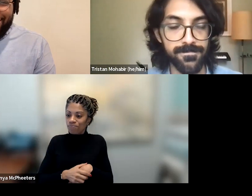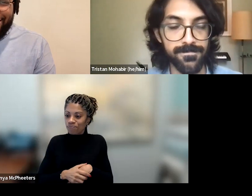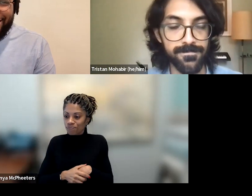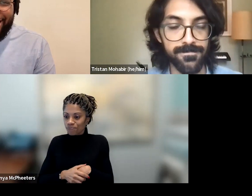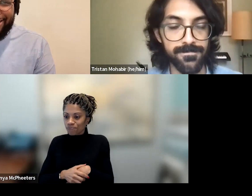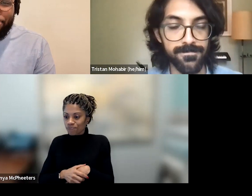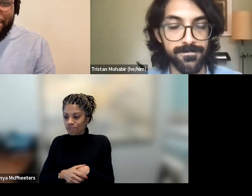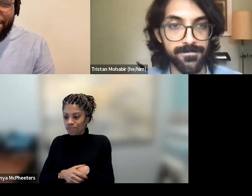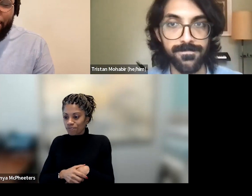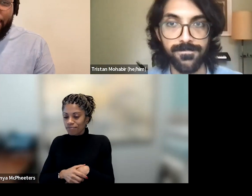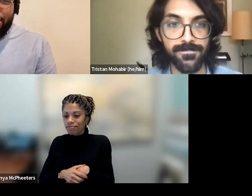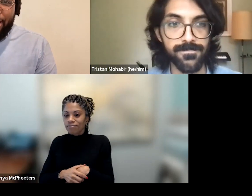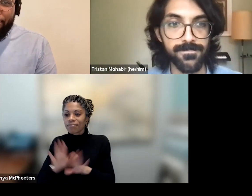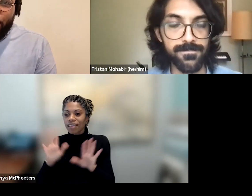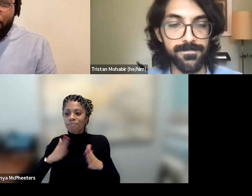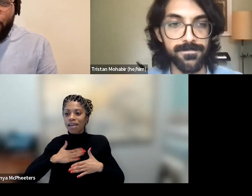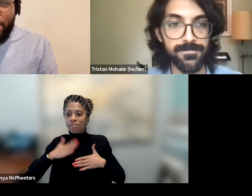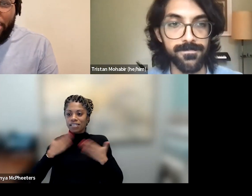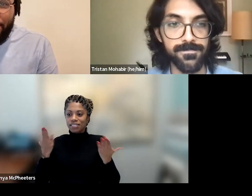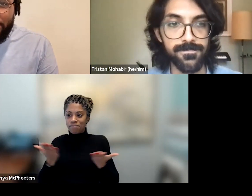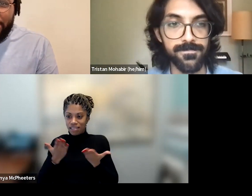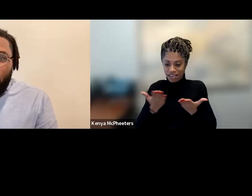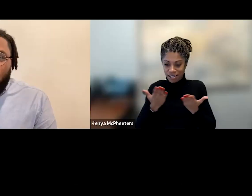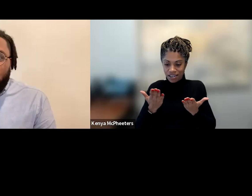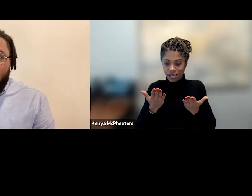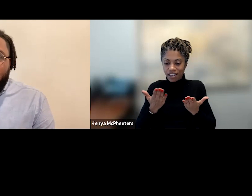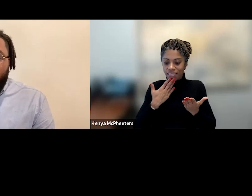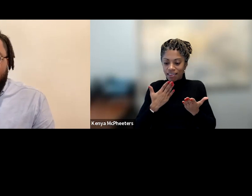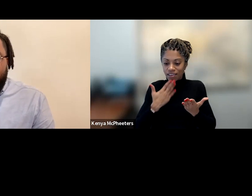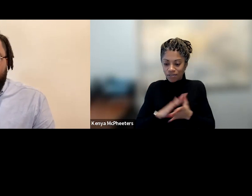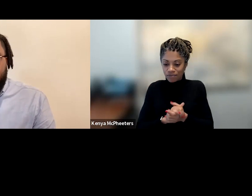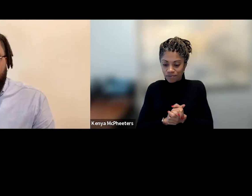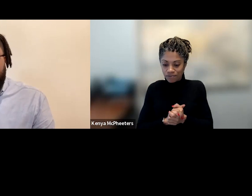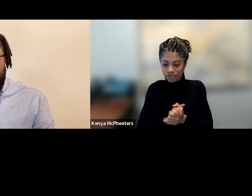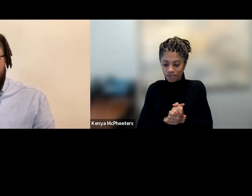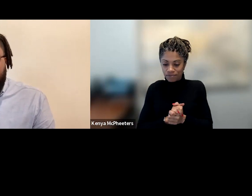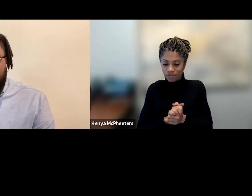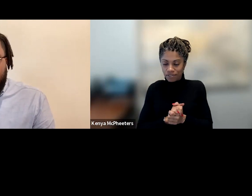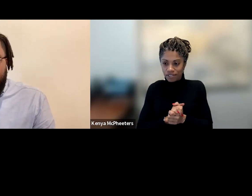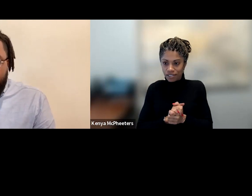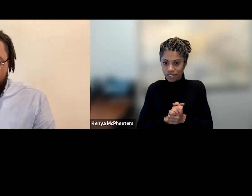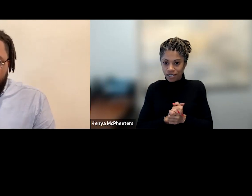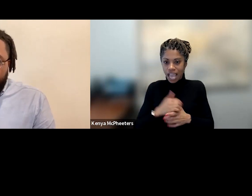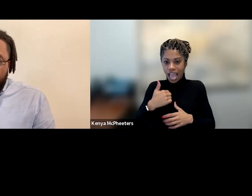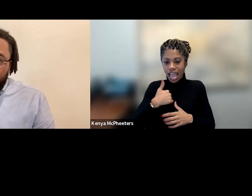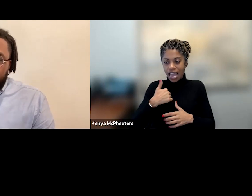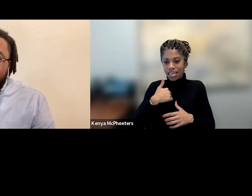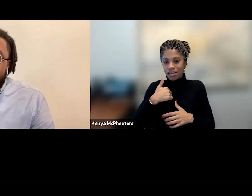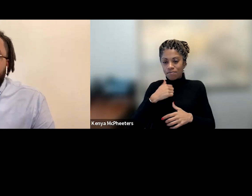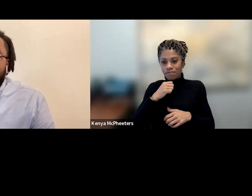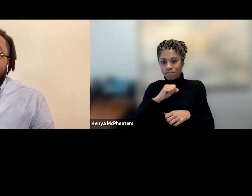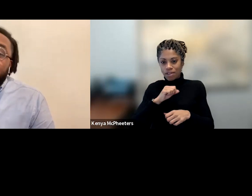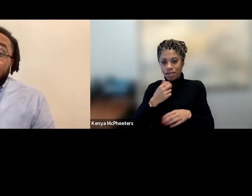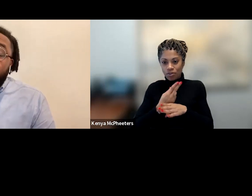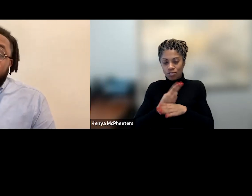Thanks, Tristan. Glad to be here. Good afternoon, everyone. My name is Niiobli Armah of We-Collab. I'm principal and founder of We-Collab. Our pronouns are